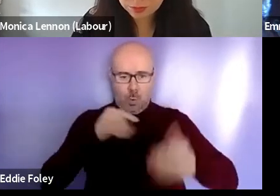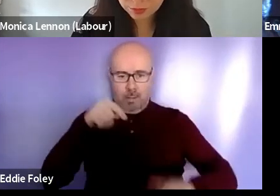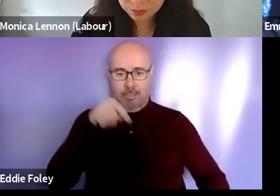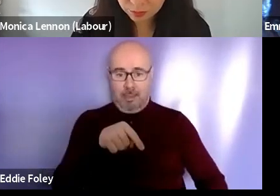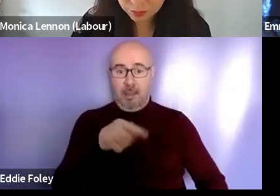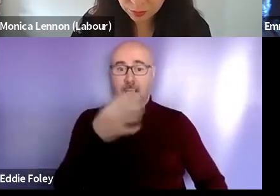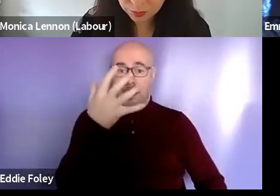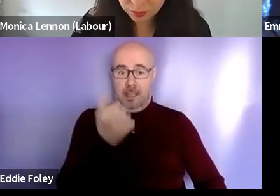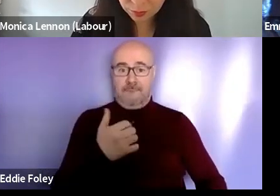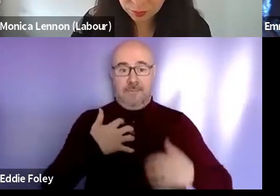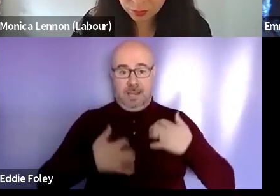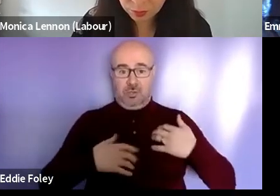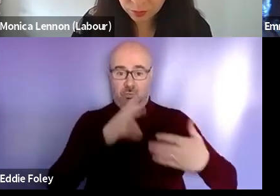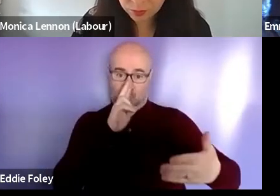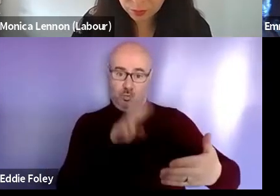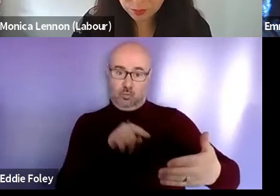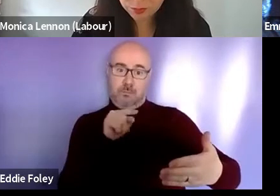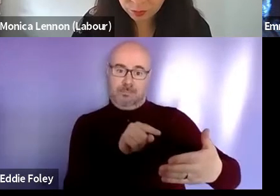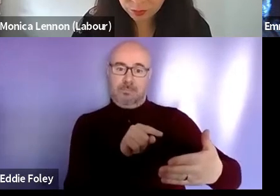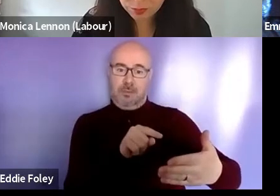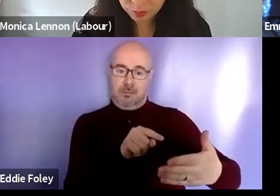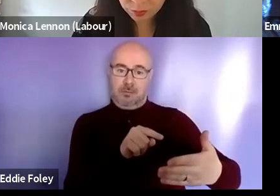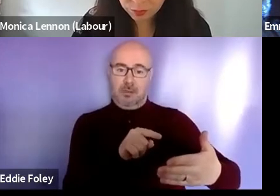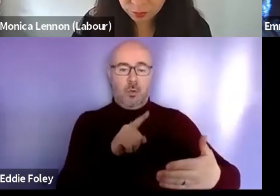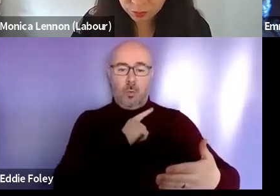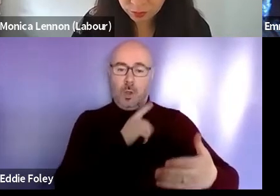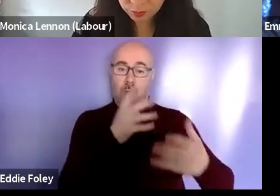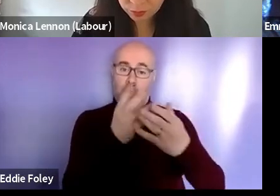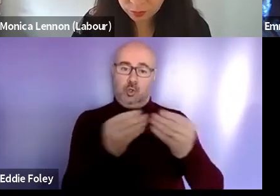to that. There's a lot to be done, and there's not an easy answer.